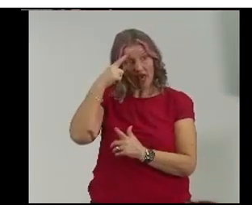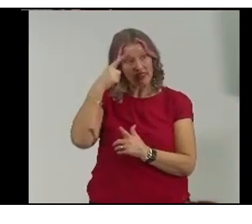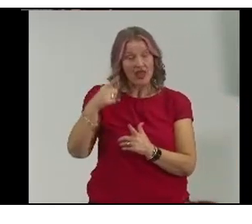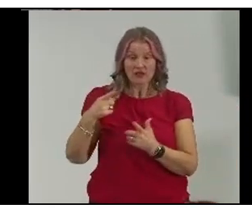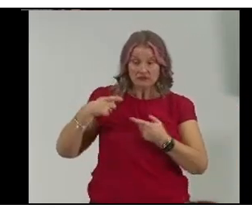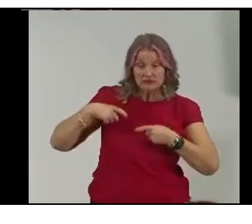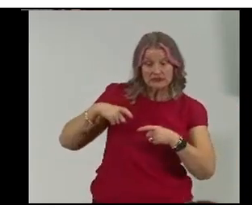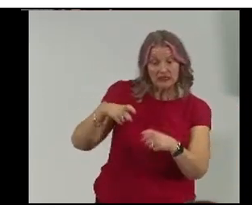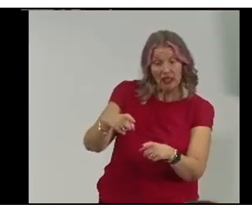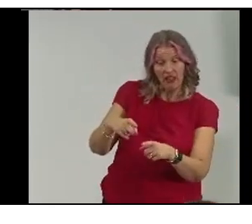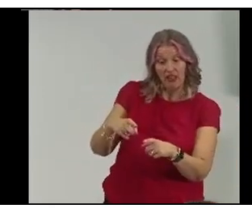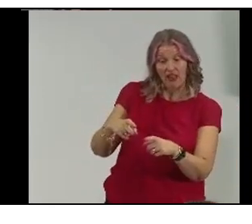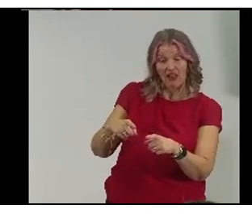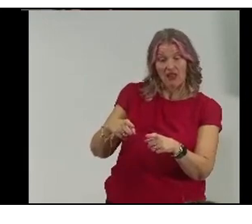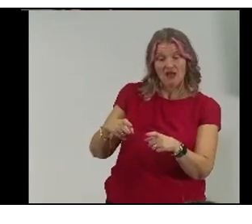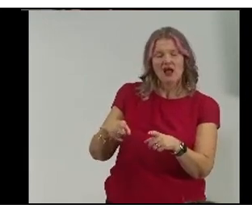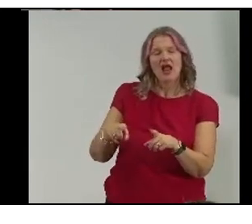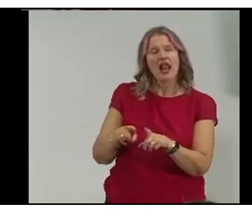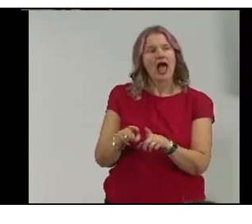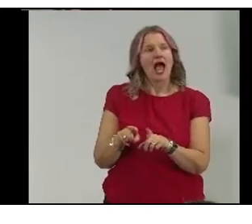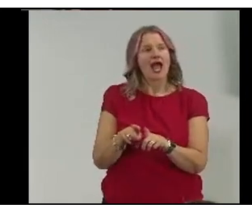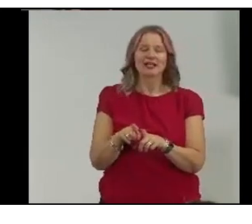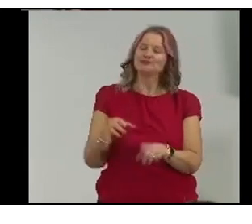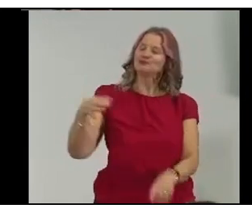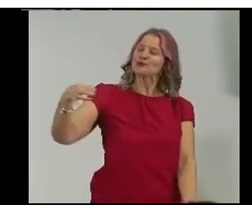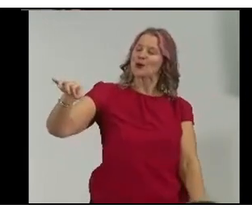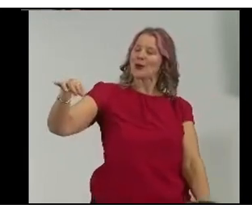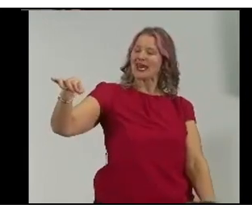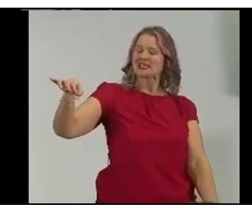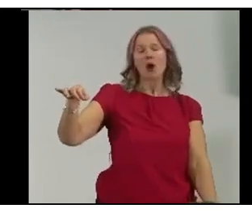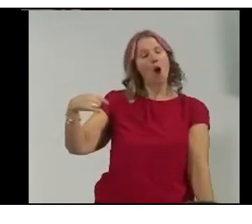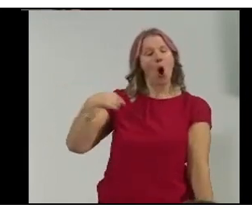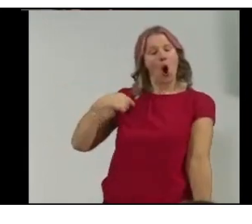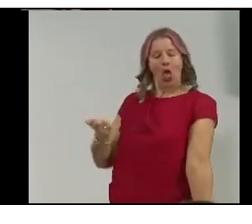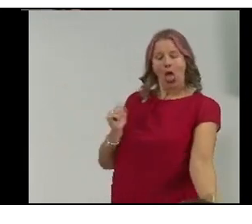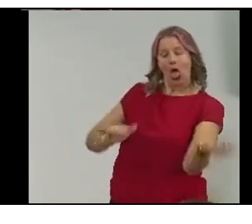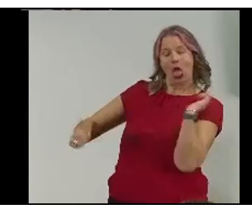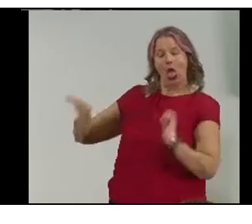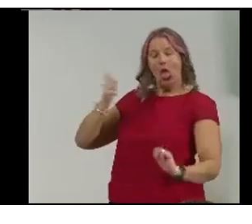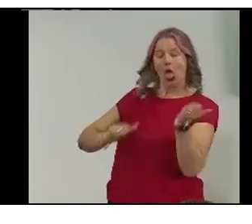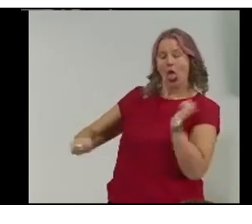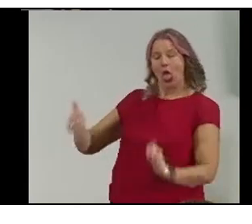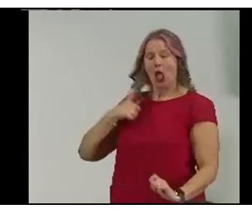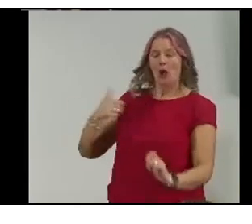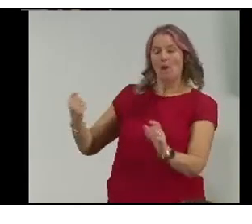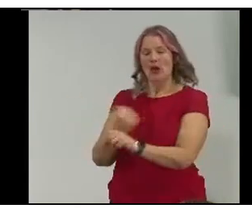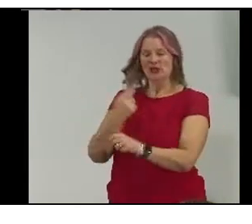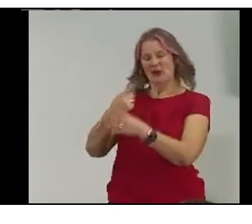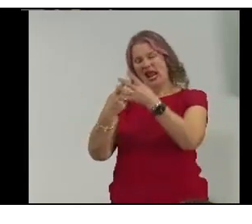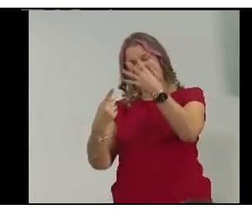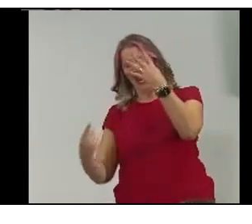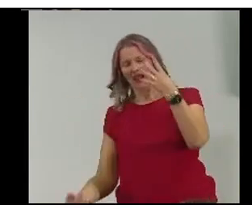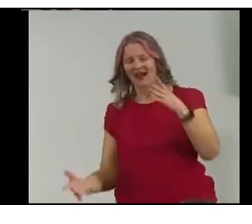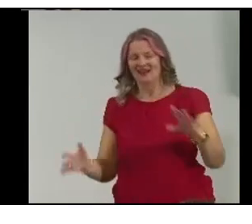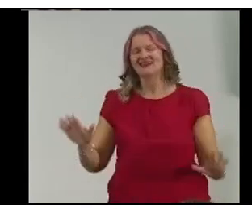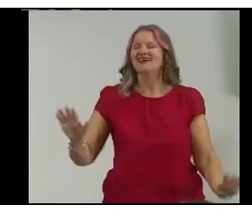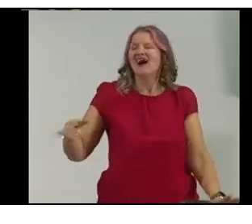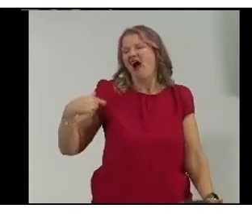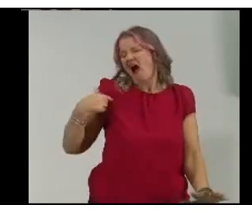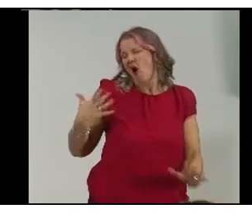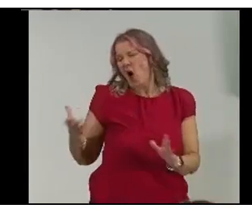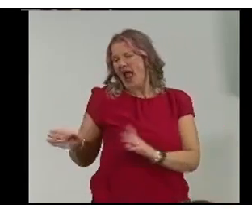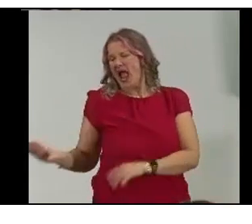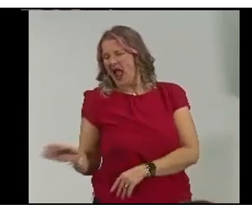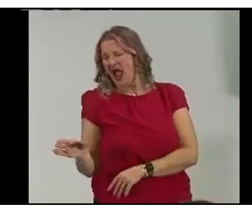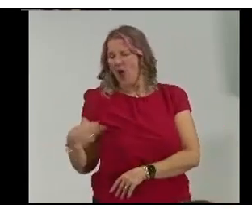still are kind of borderline between tokenism and kind of just background, incidental. You know, okay, that person's got a disability. They're just